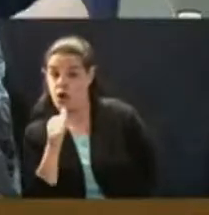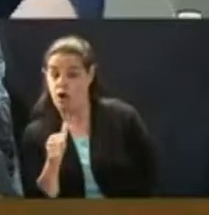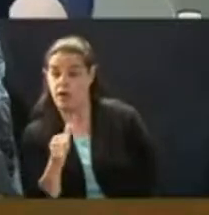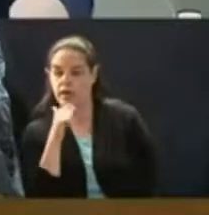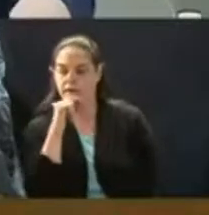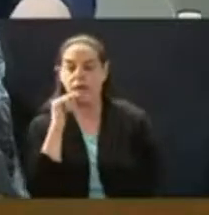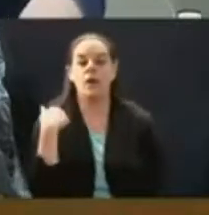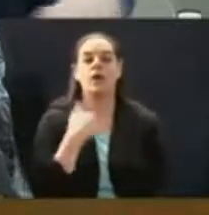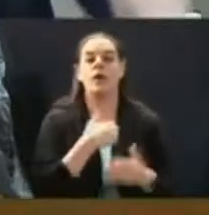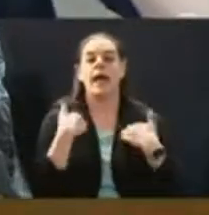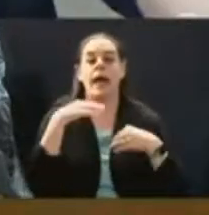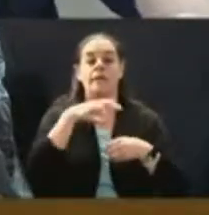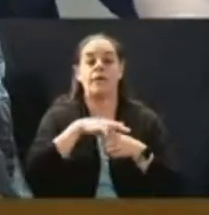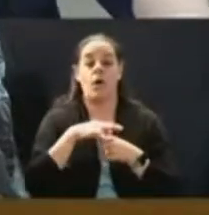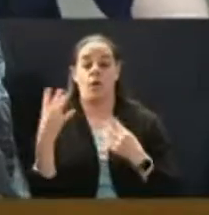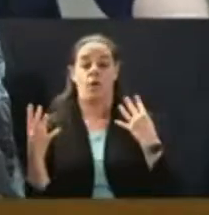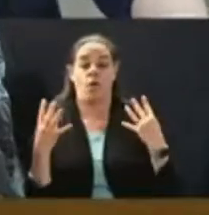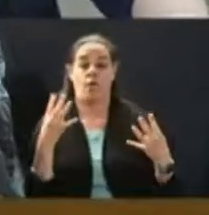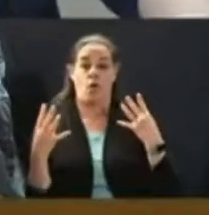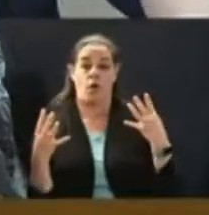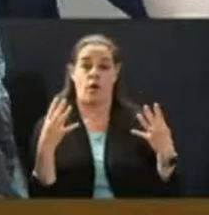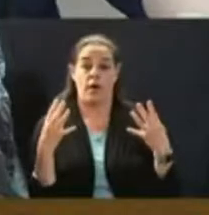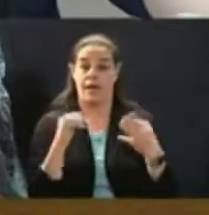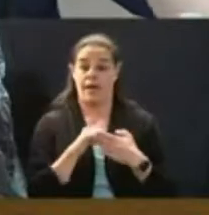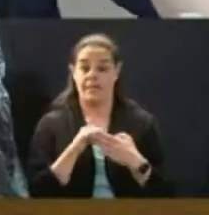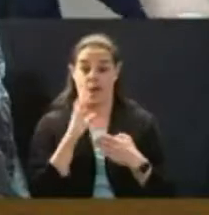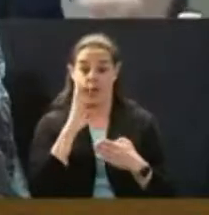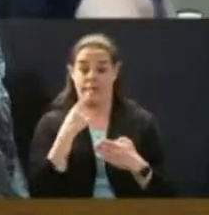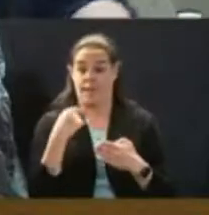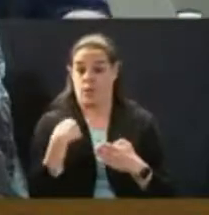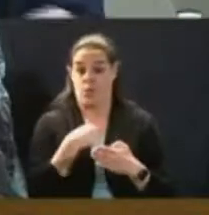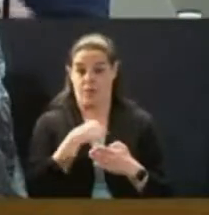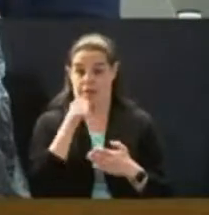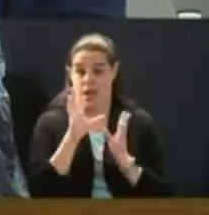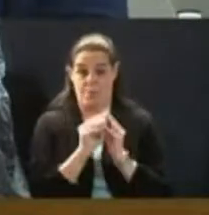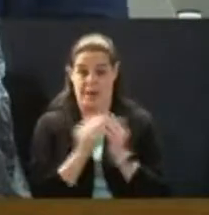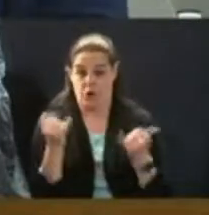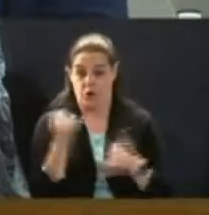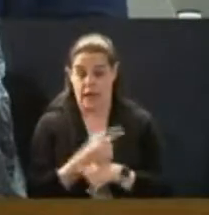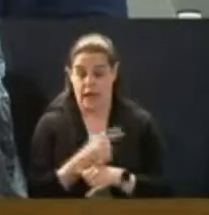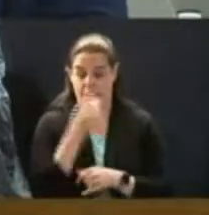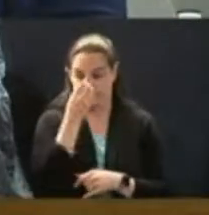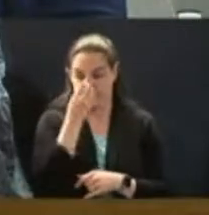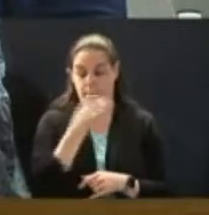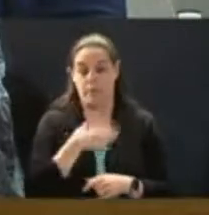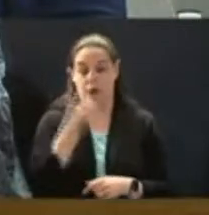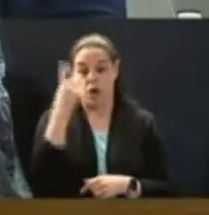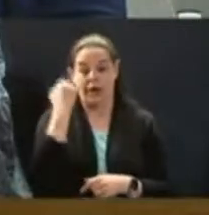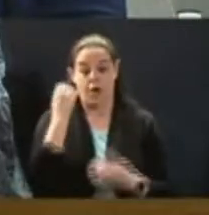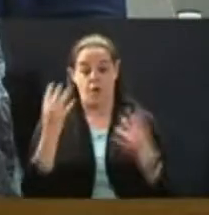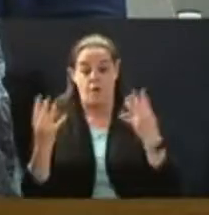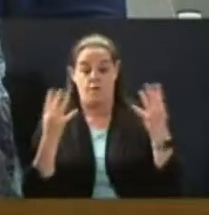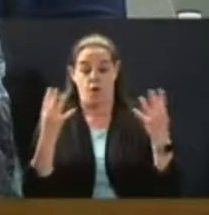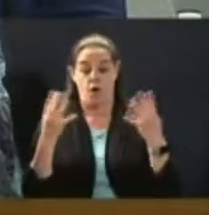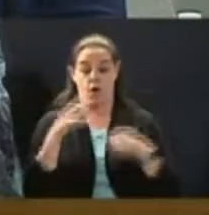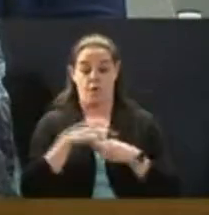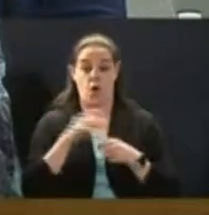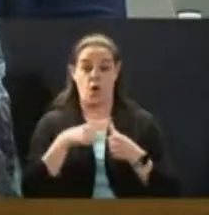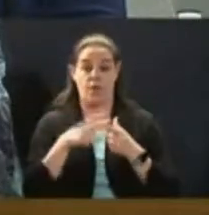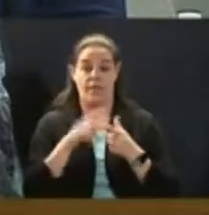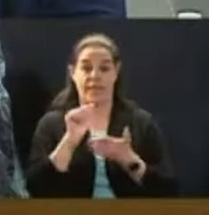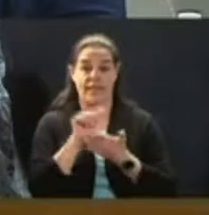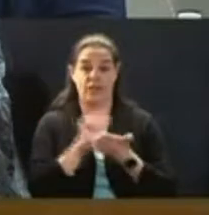have a vote that is 4-4 that says we're not meeting today. From my understanding, if it's a 4-4 vote, then the agenda